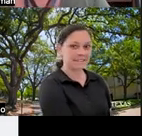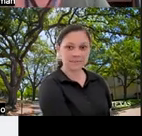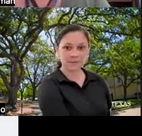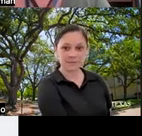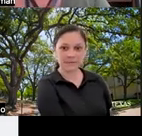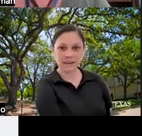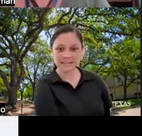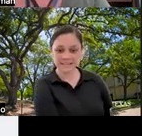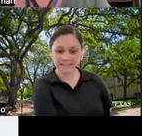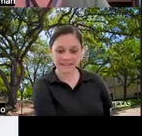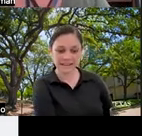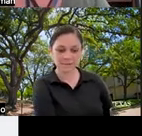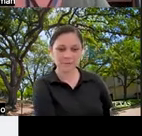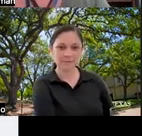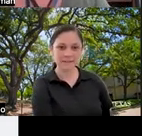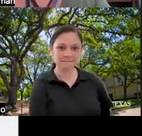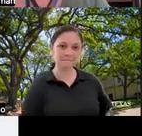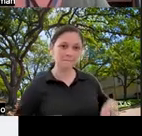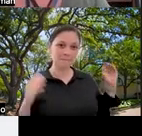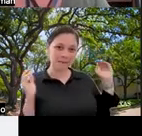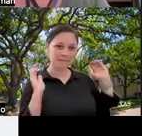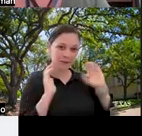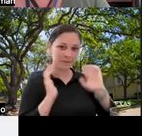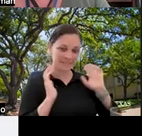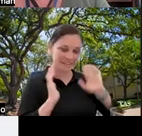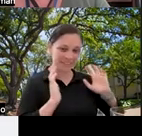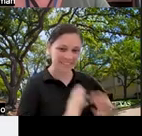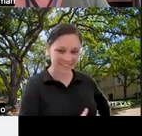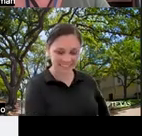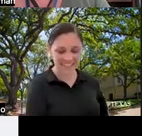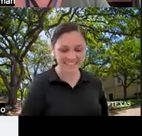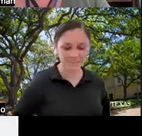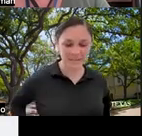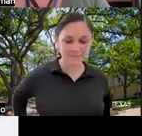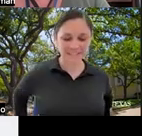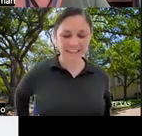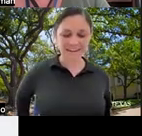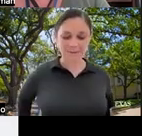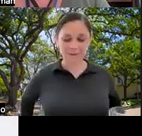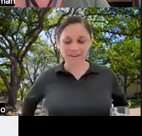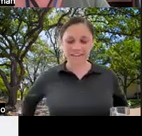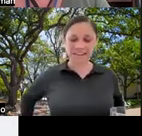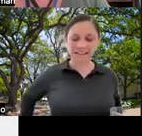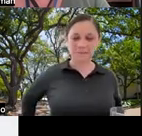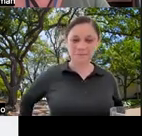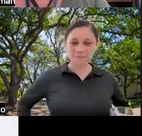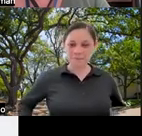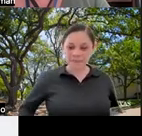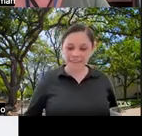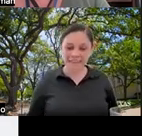I think that we've got pretty much everything in that sometimes category.